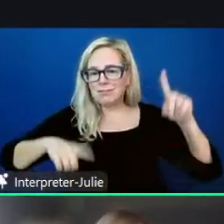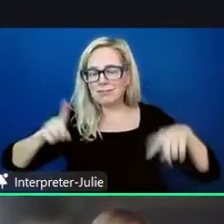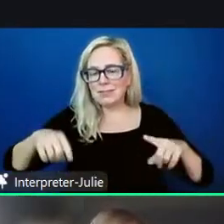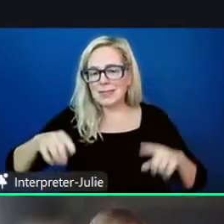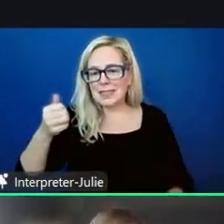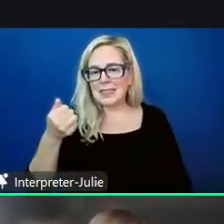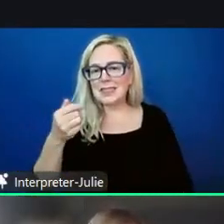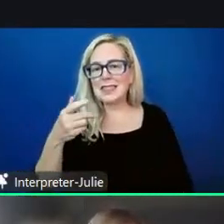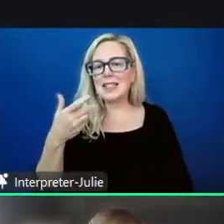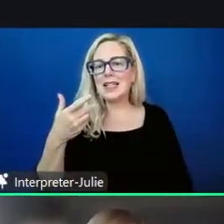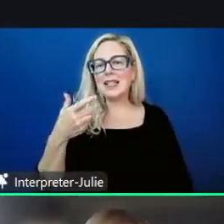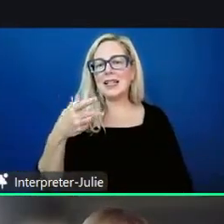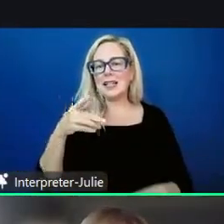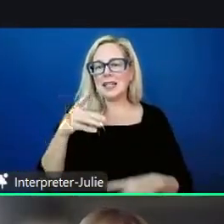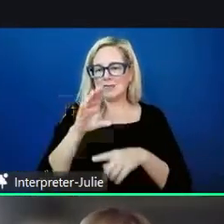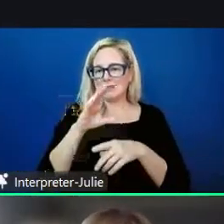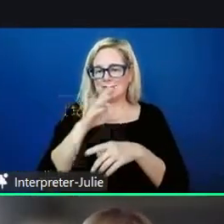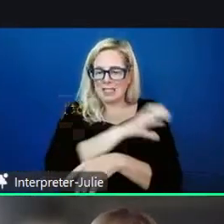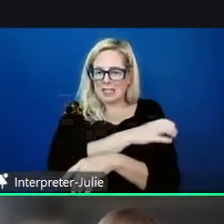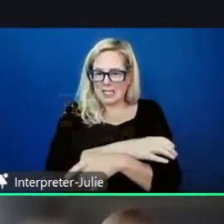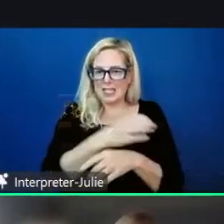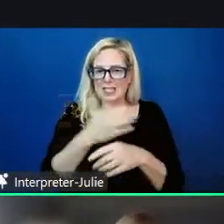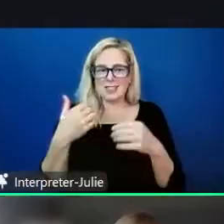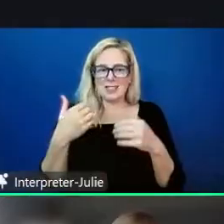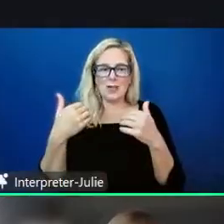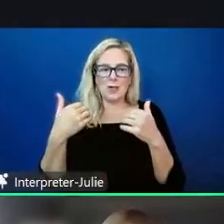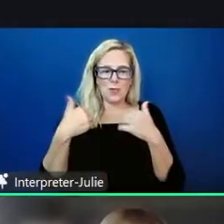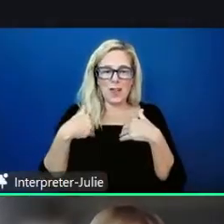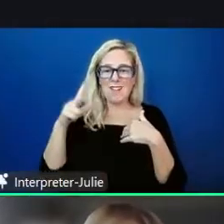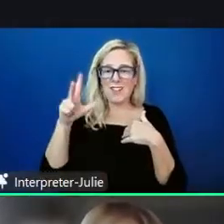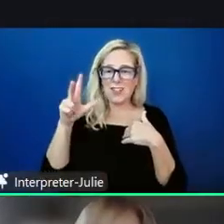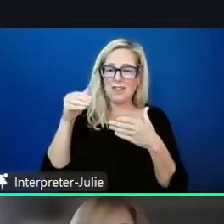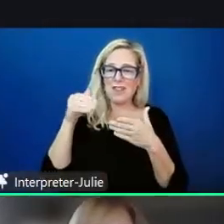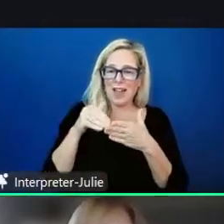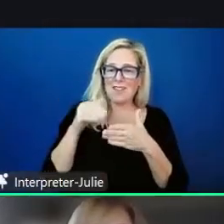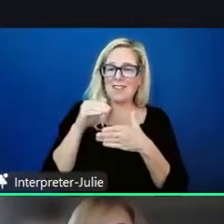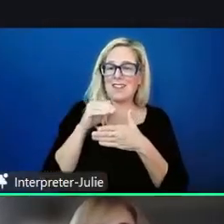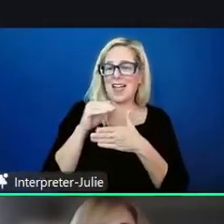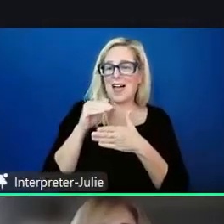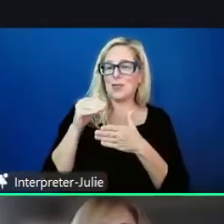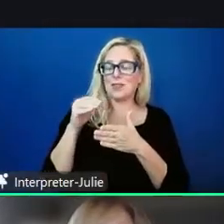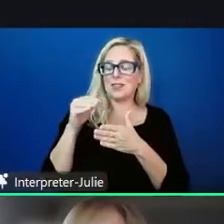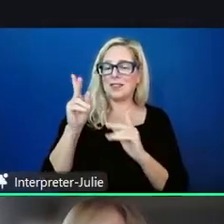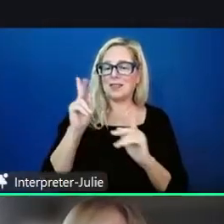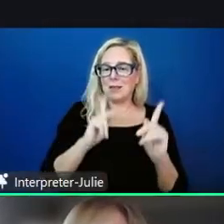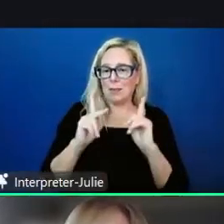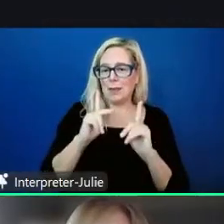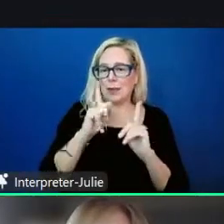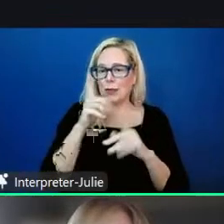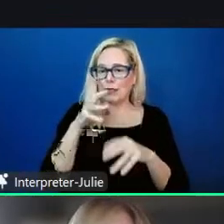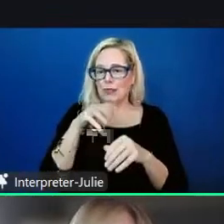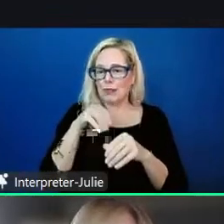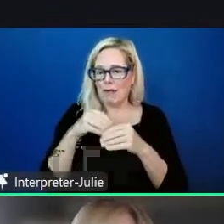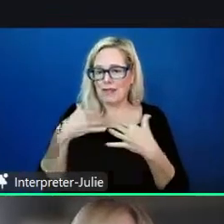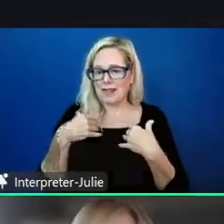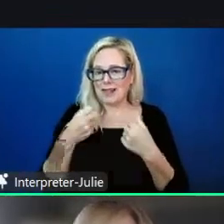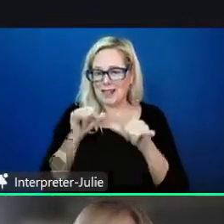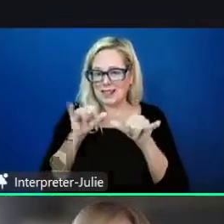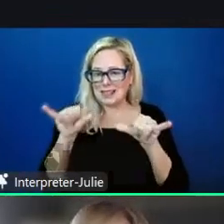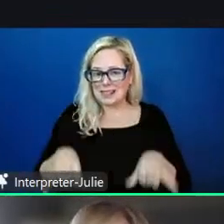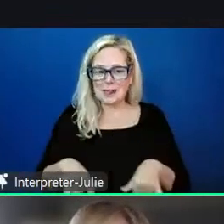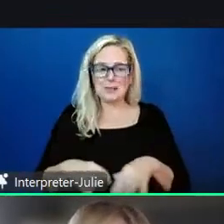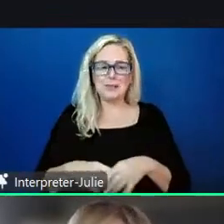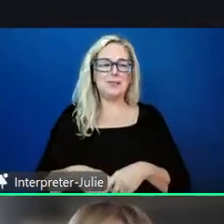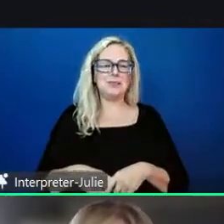over 35,000 associates, physicians, and volunteers that make up our health system. And Ohio Health's